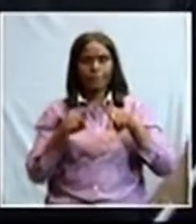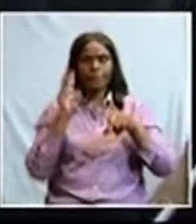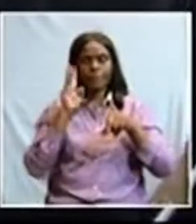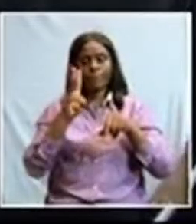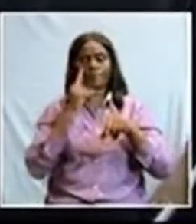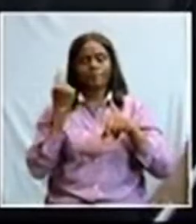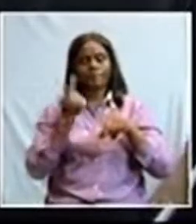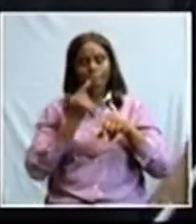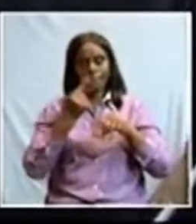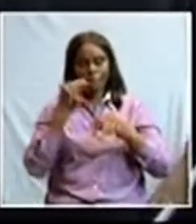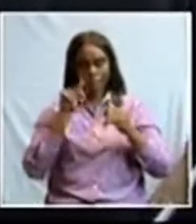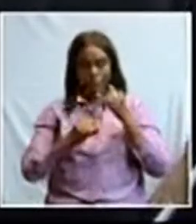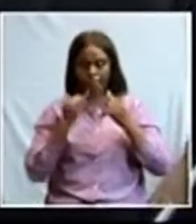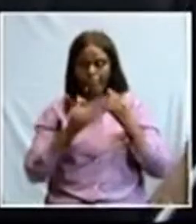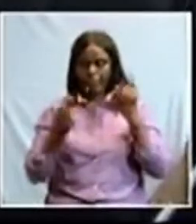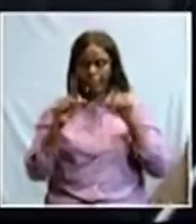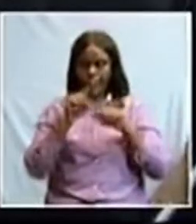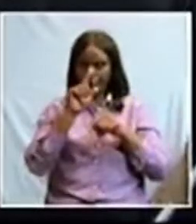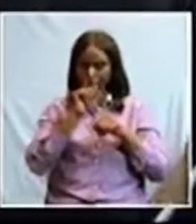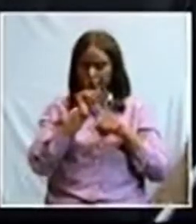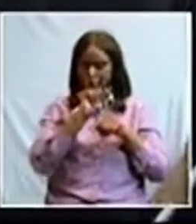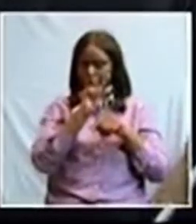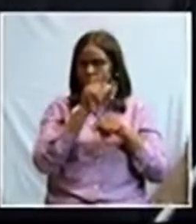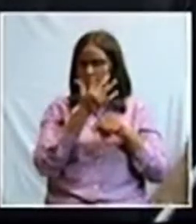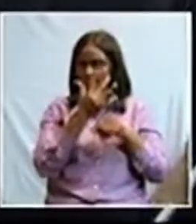only be completed in 2025.